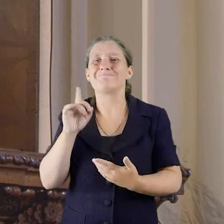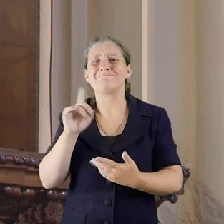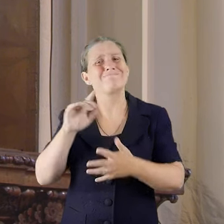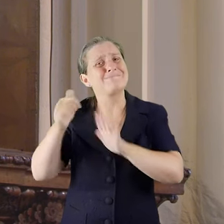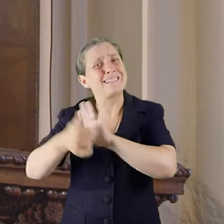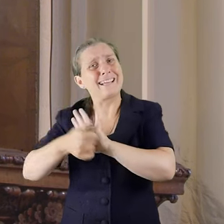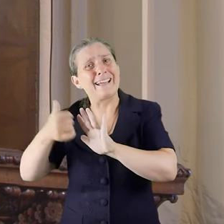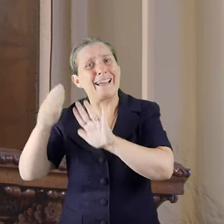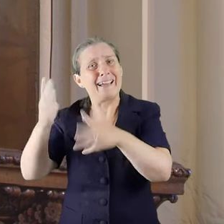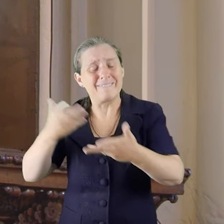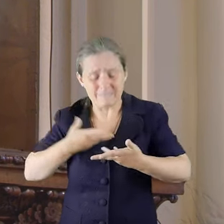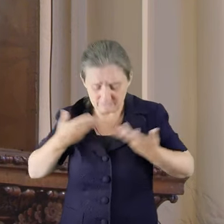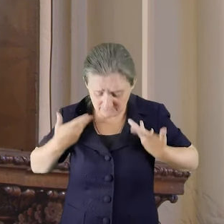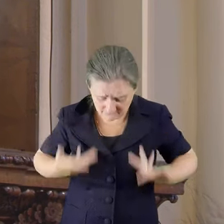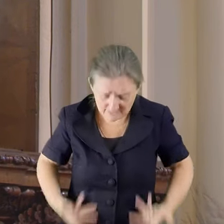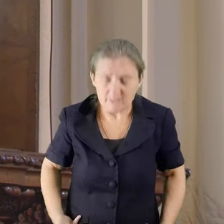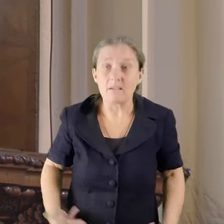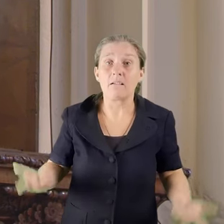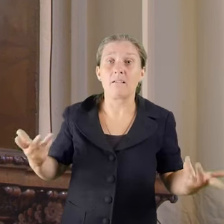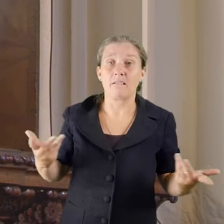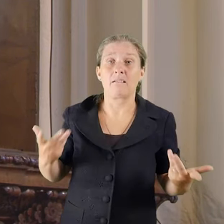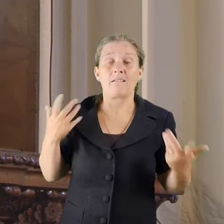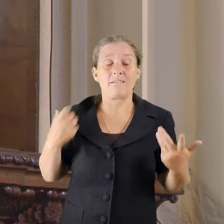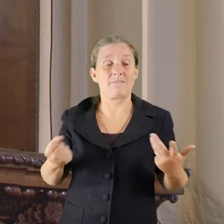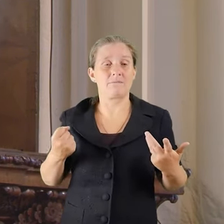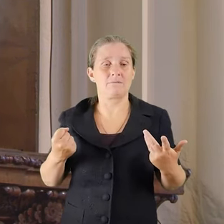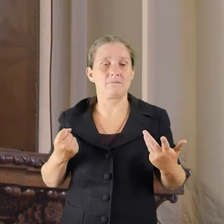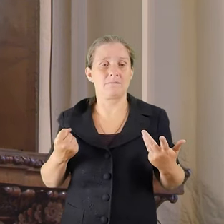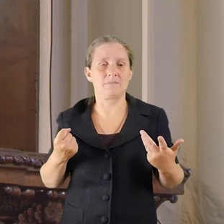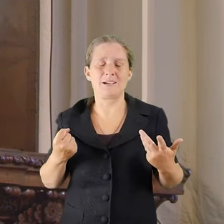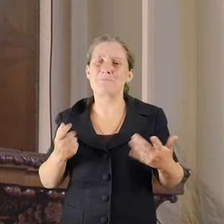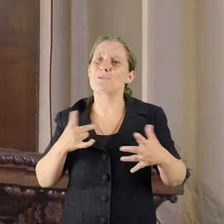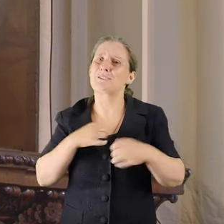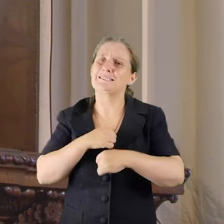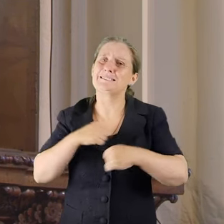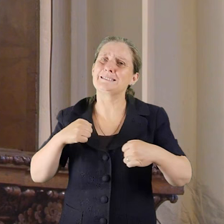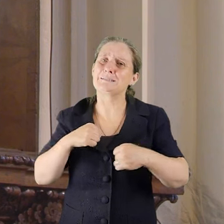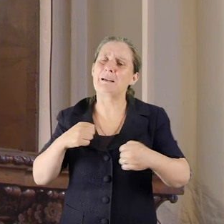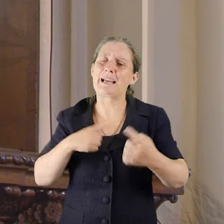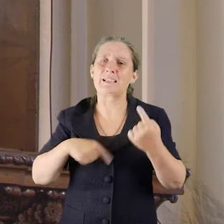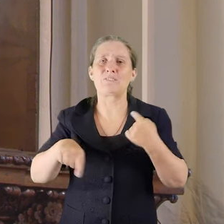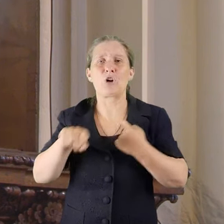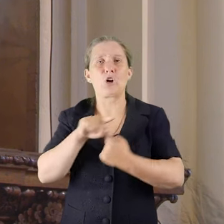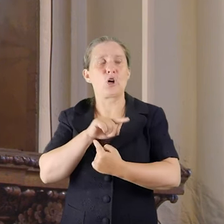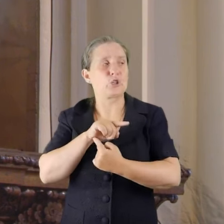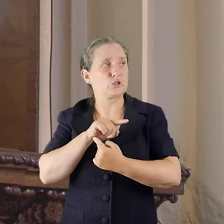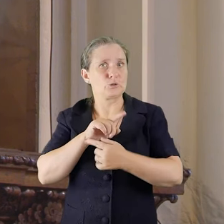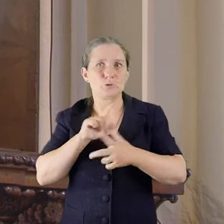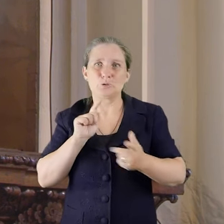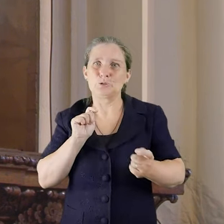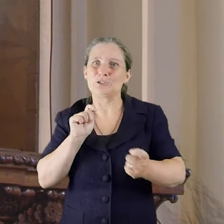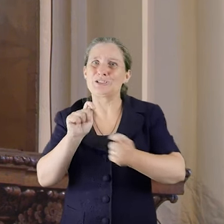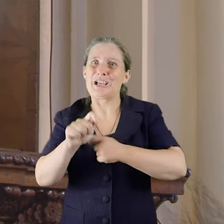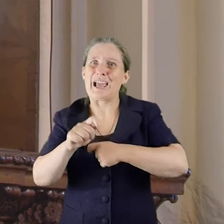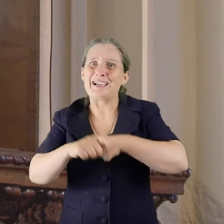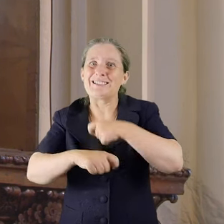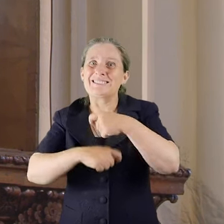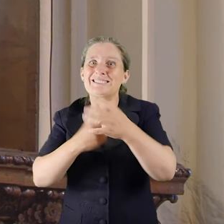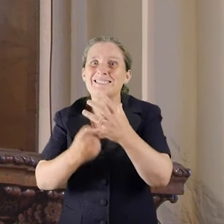has gifted us our being, but has left room in us for our becoming.